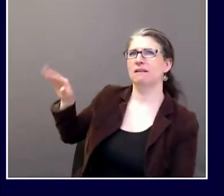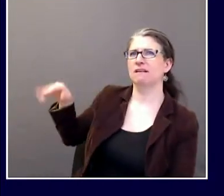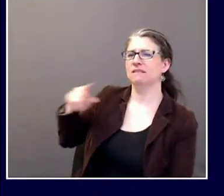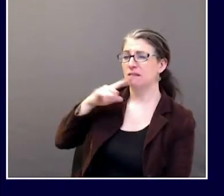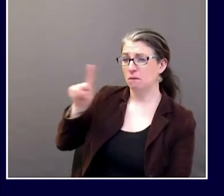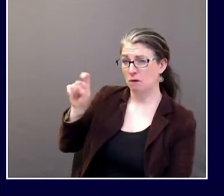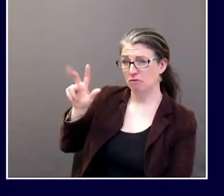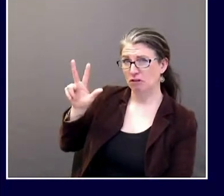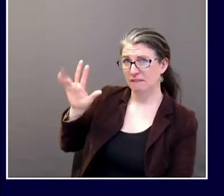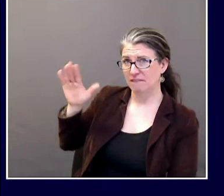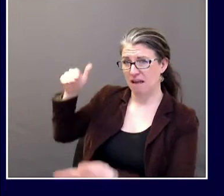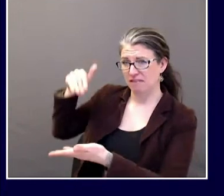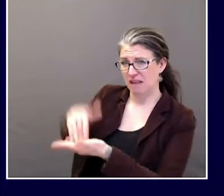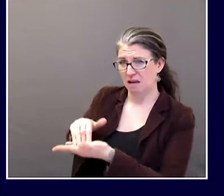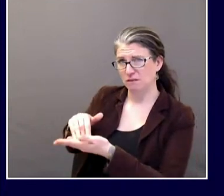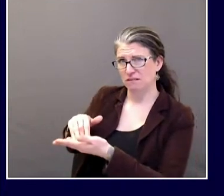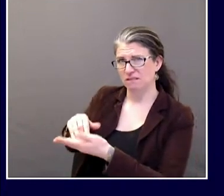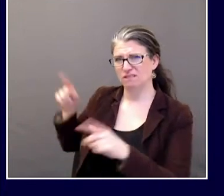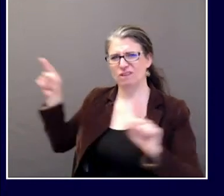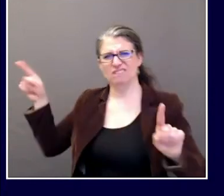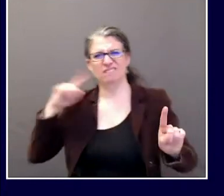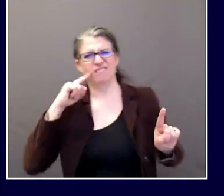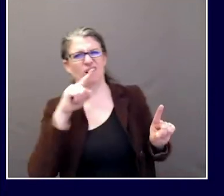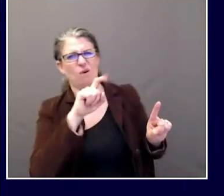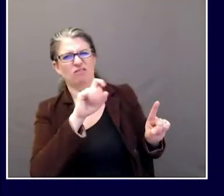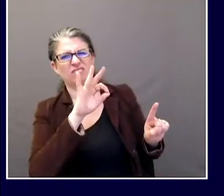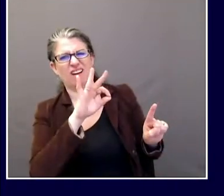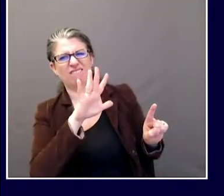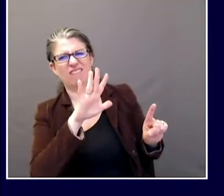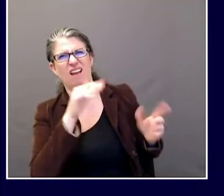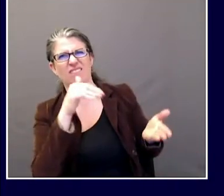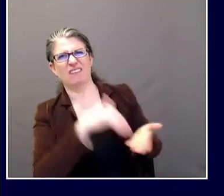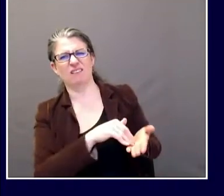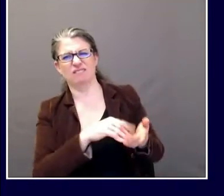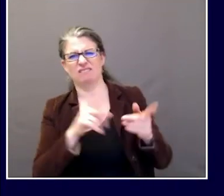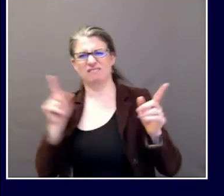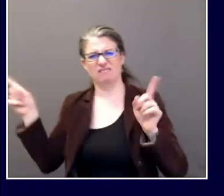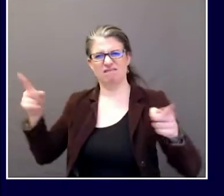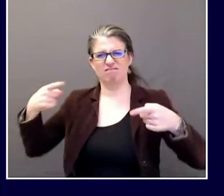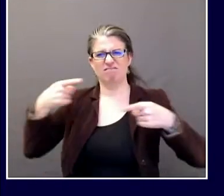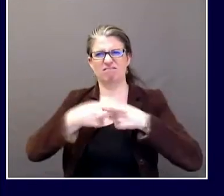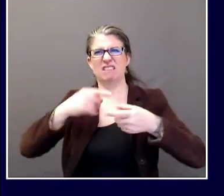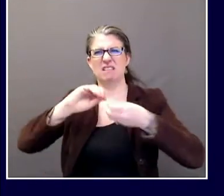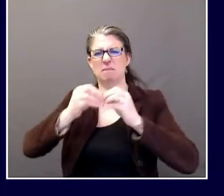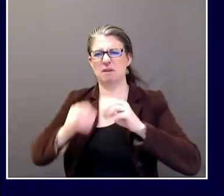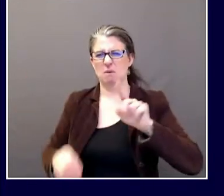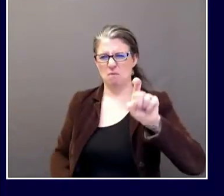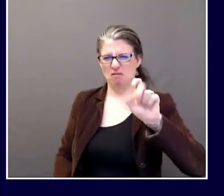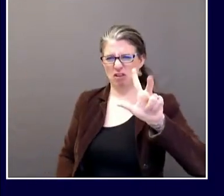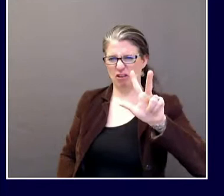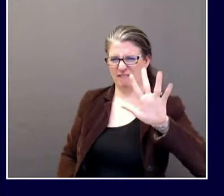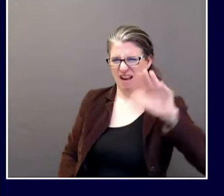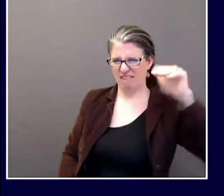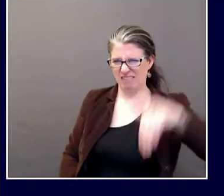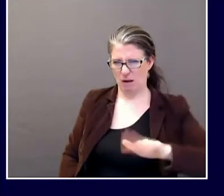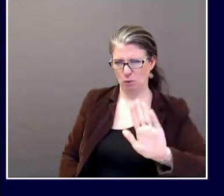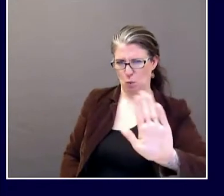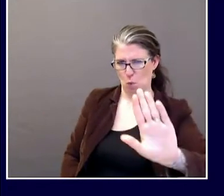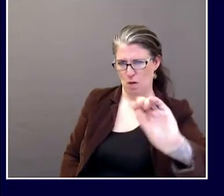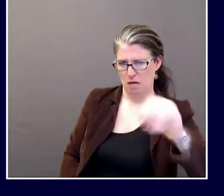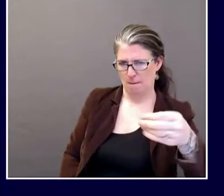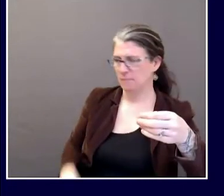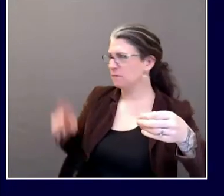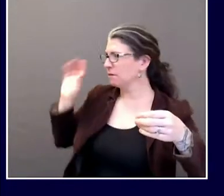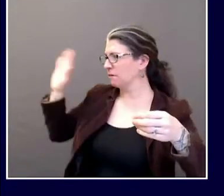that? Yep, 100%, Kevin. The difference there is second doses. It all comes down to second doses. Generally, when I